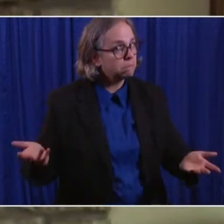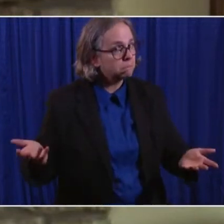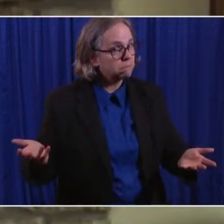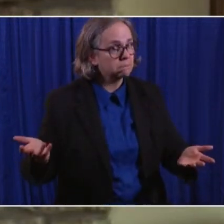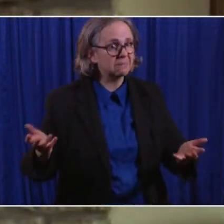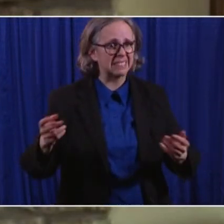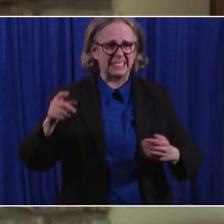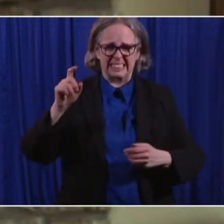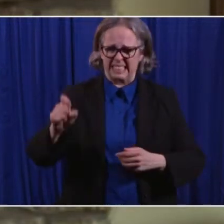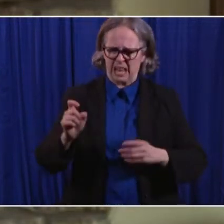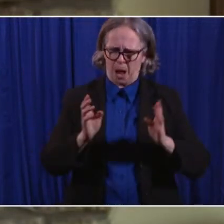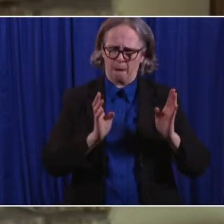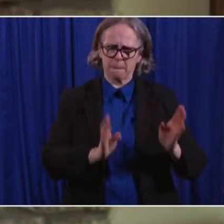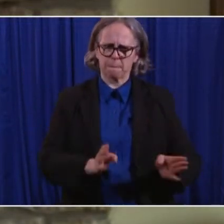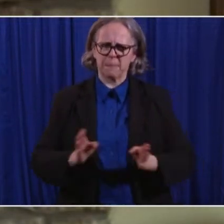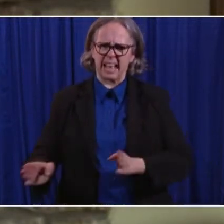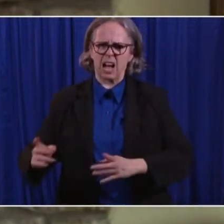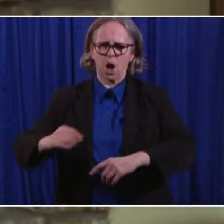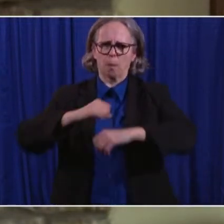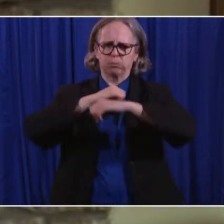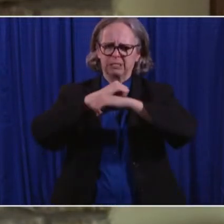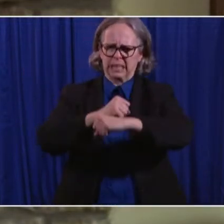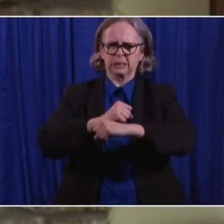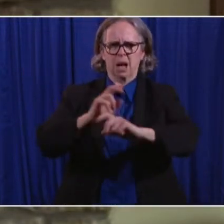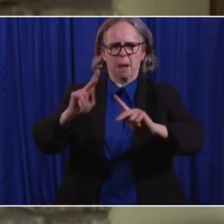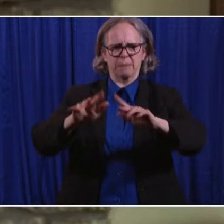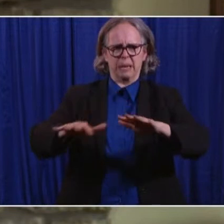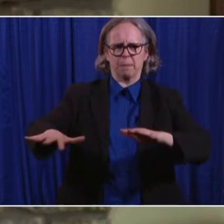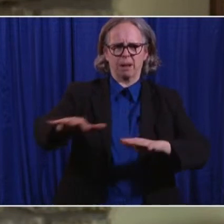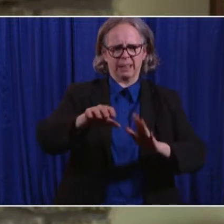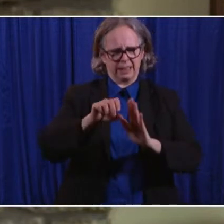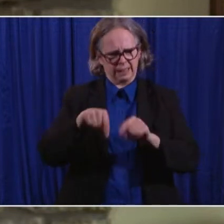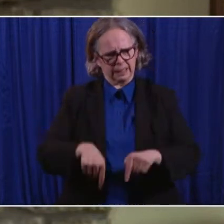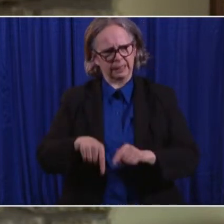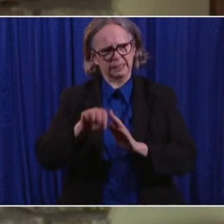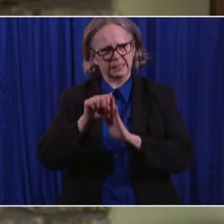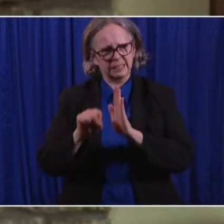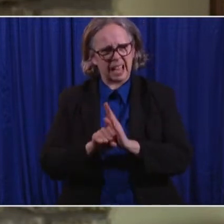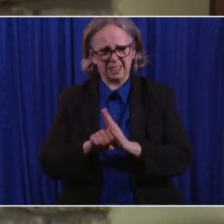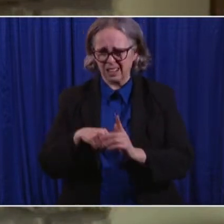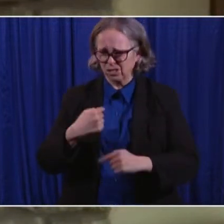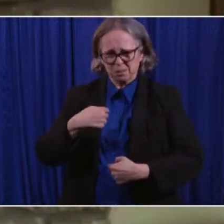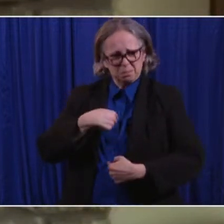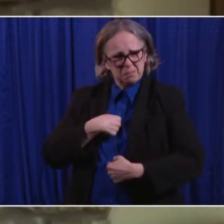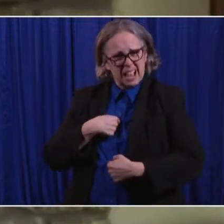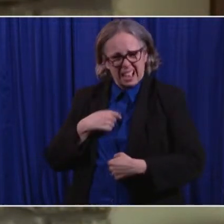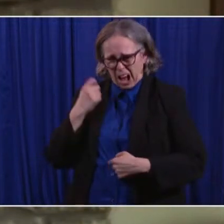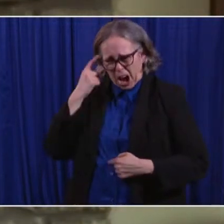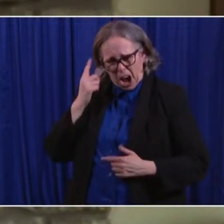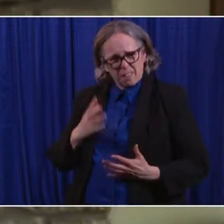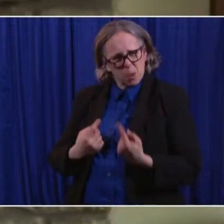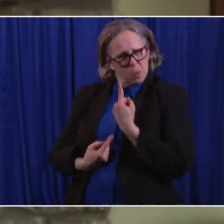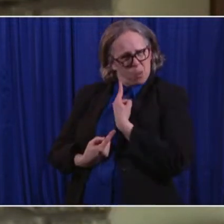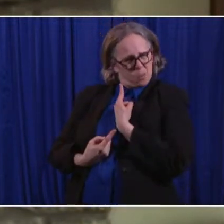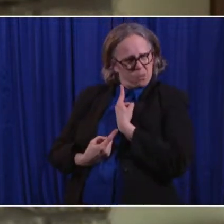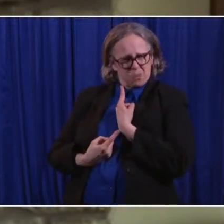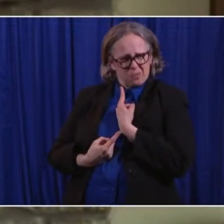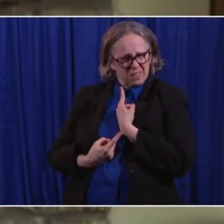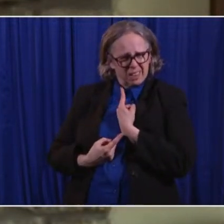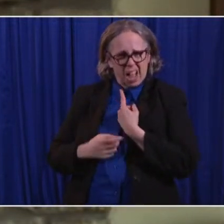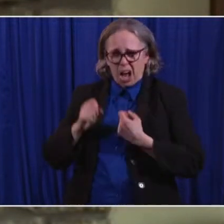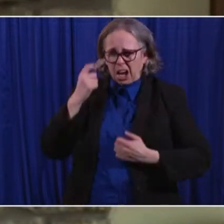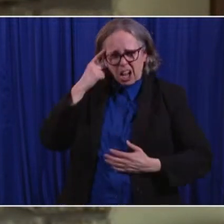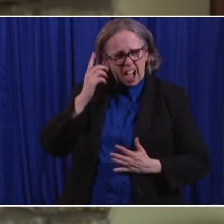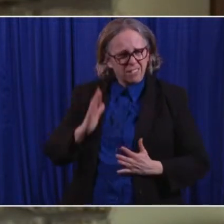the state. And it's not just the governor protecting the people of the state, but it's local health departments, because this strikes directly at the